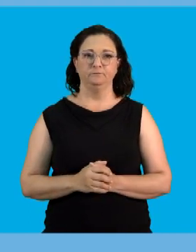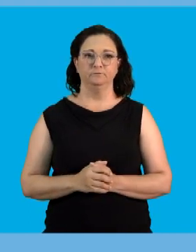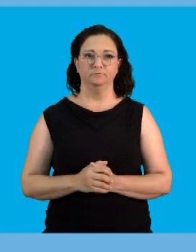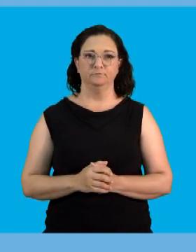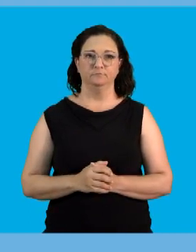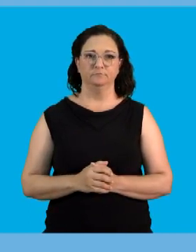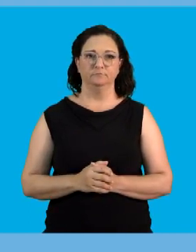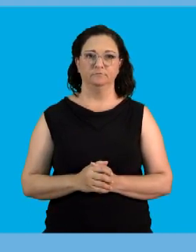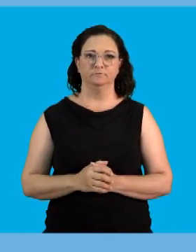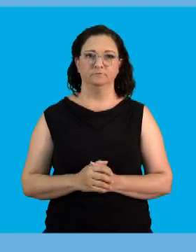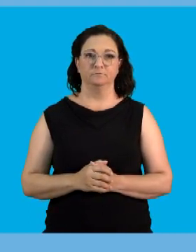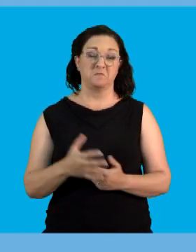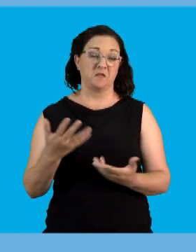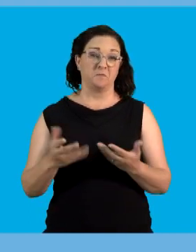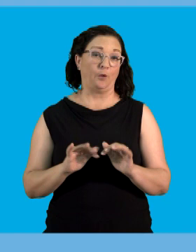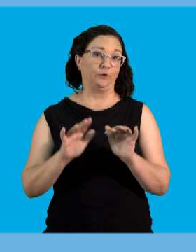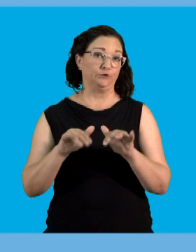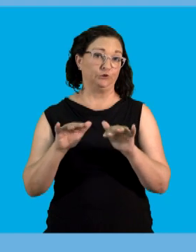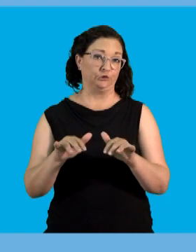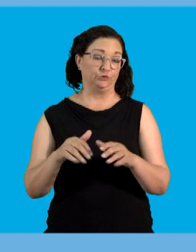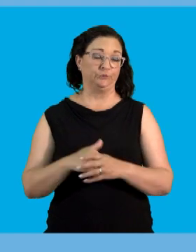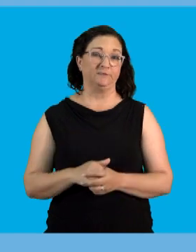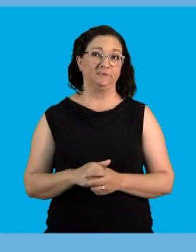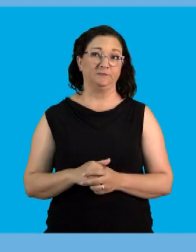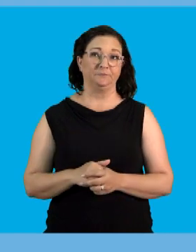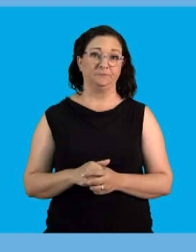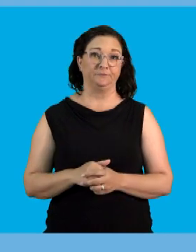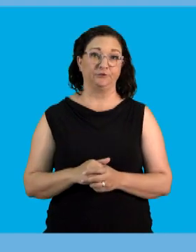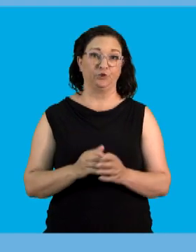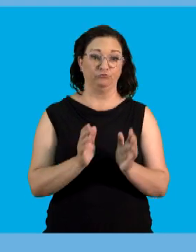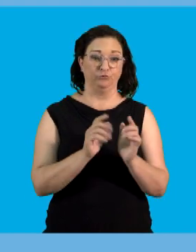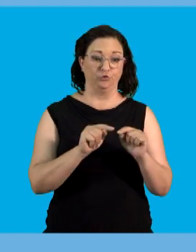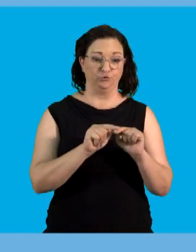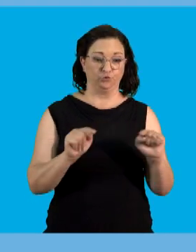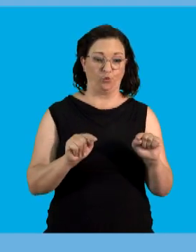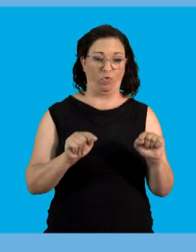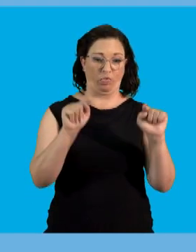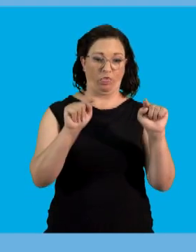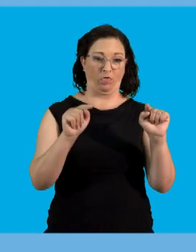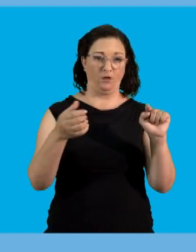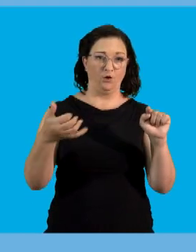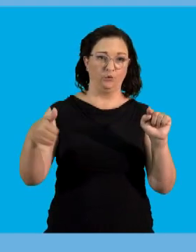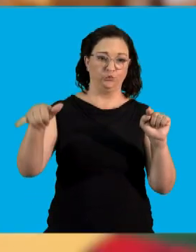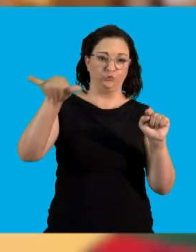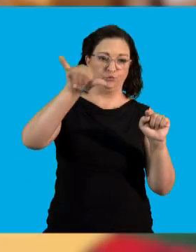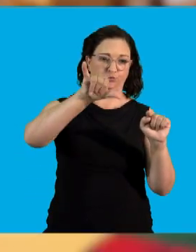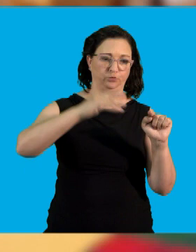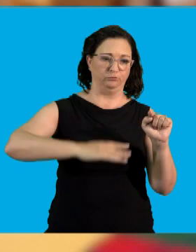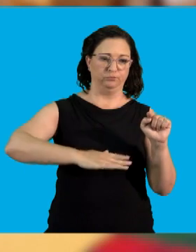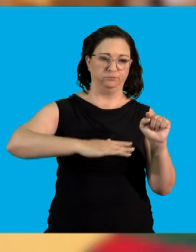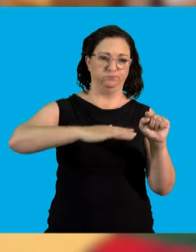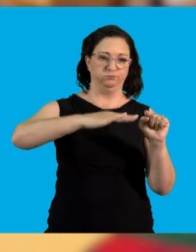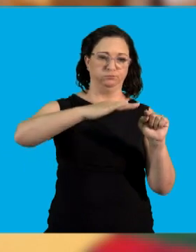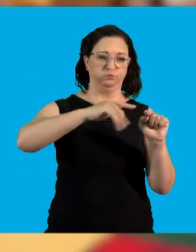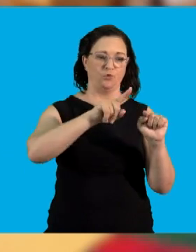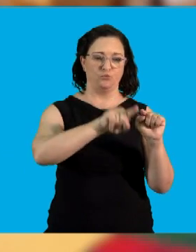container. That is to say, if we put our liquid inside a square container, the shape of that